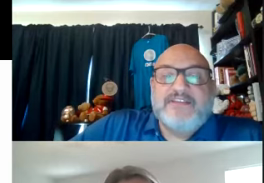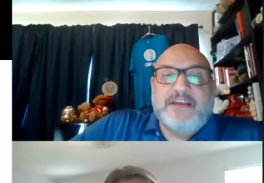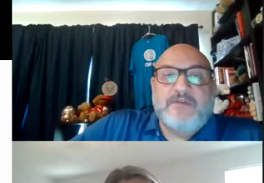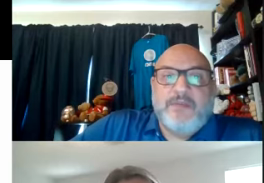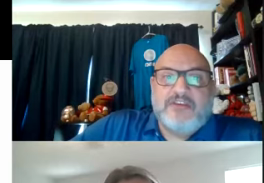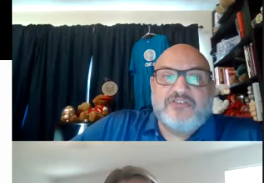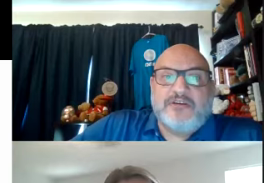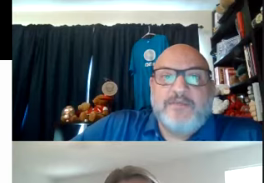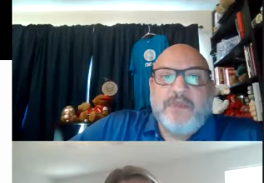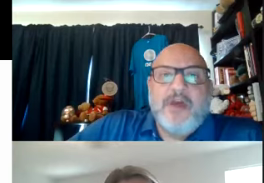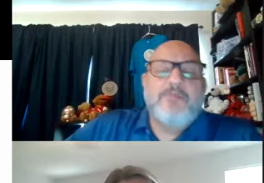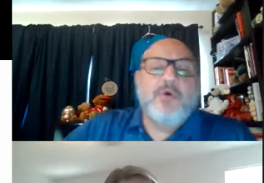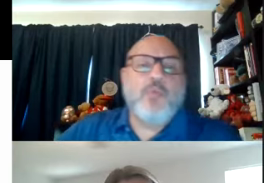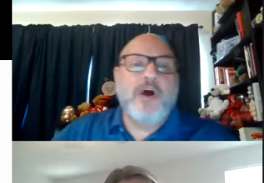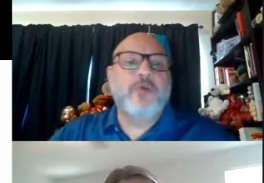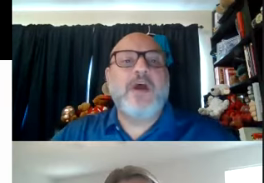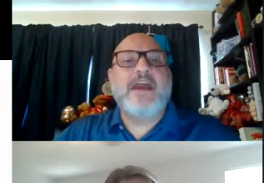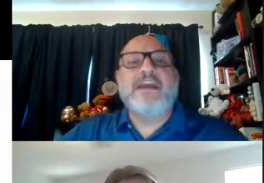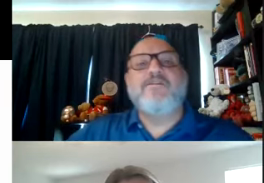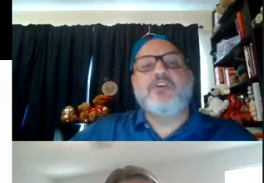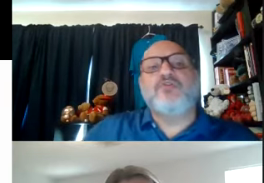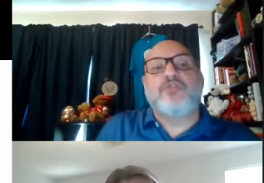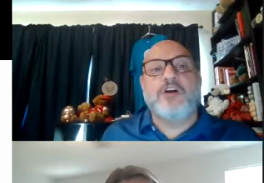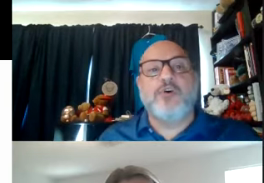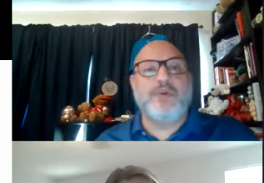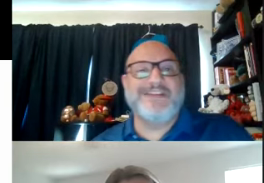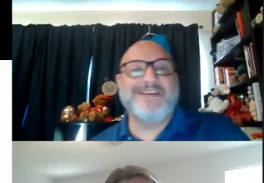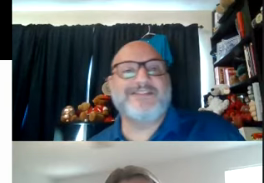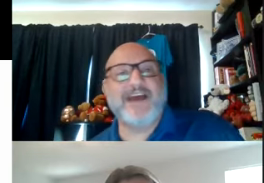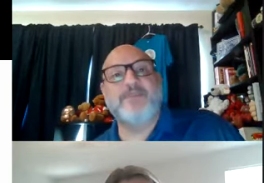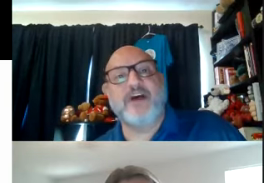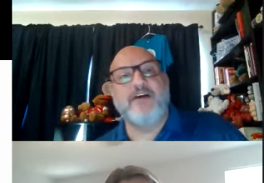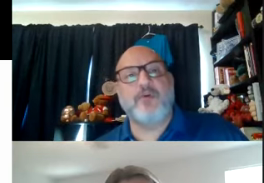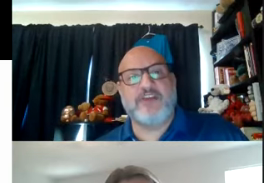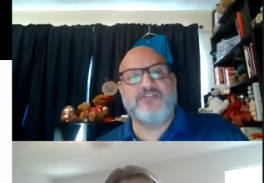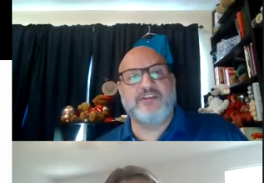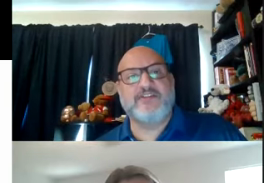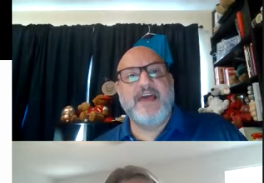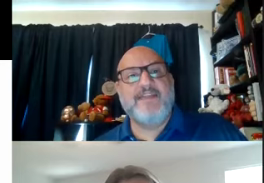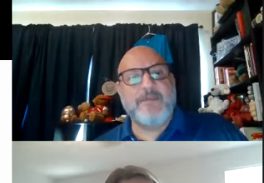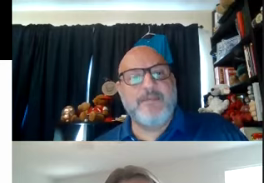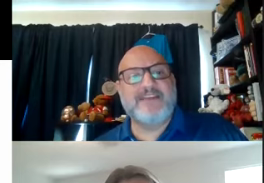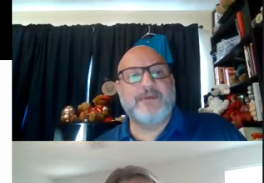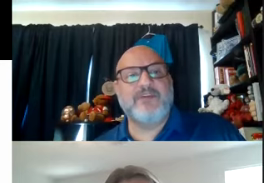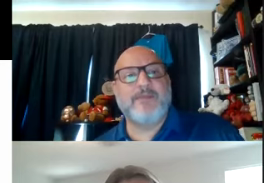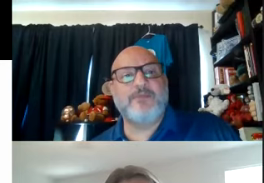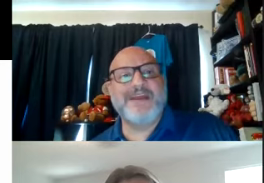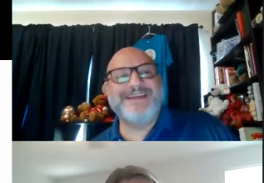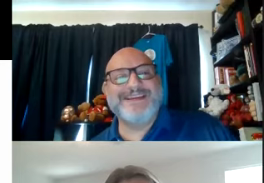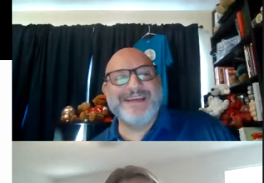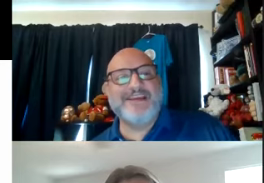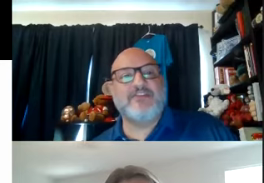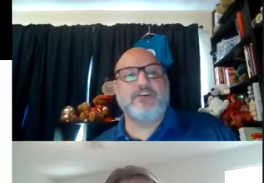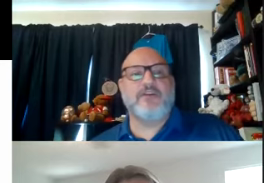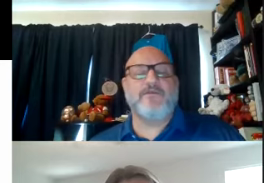organize this information. But one way, if you struggle with these types of questions, that may sometimes make